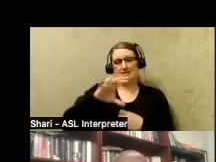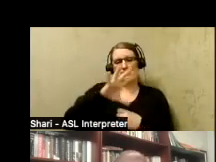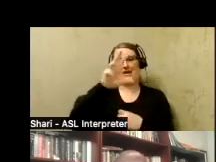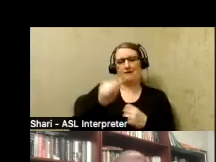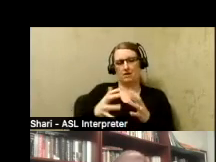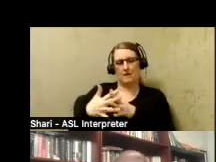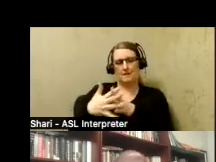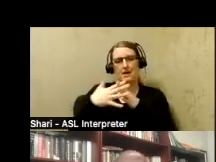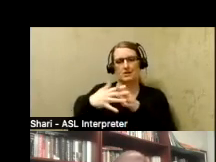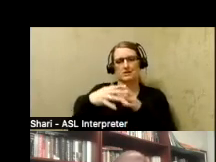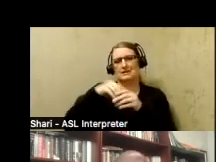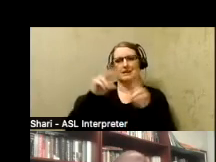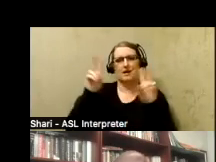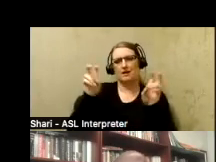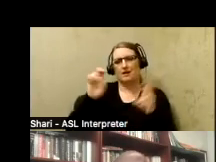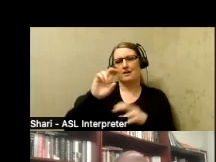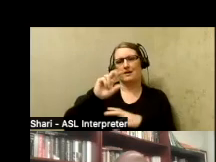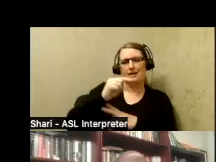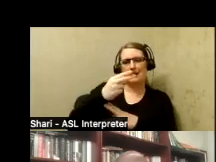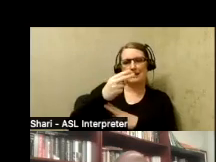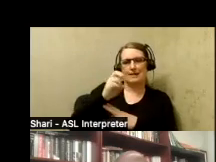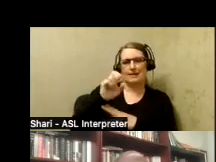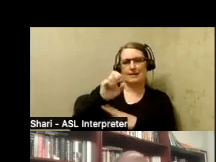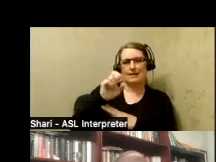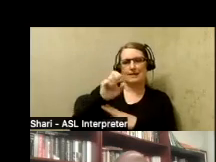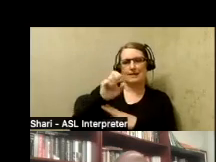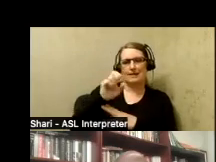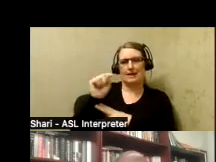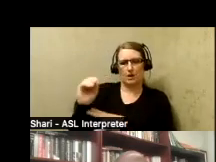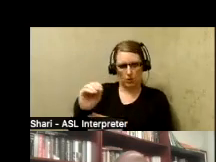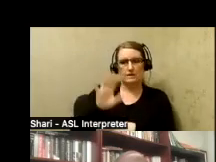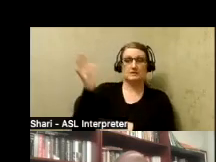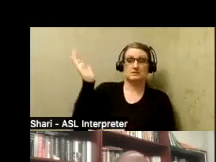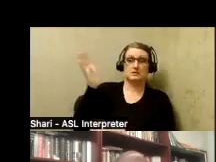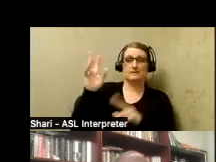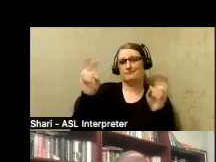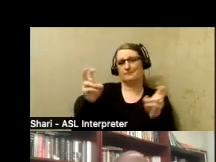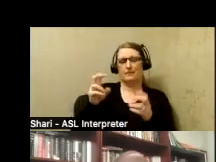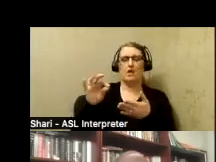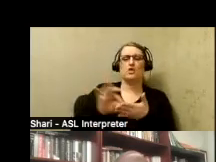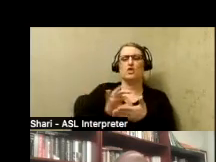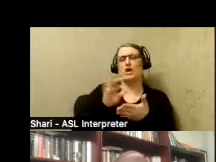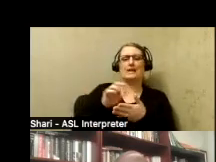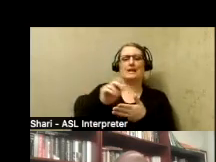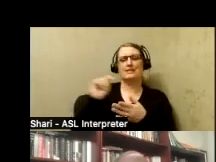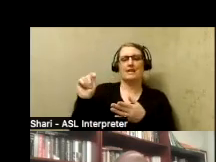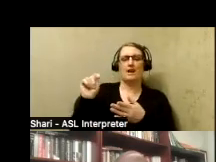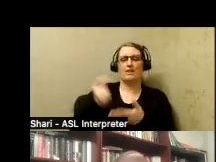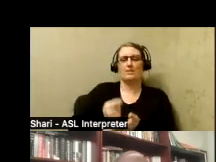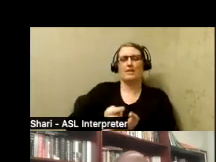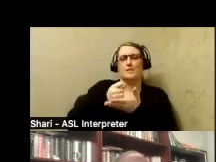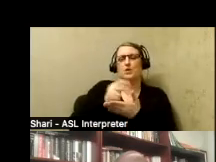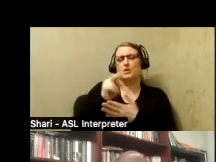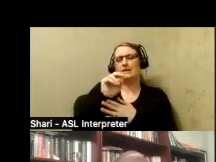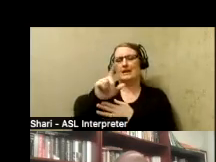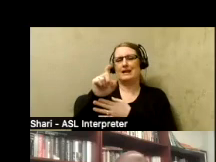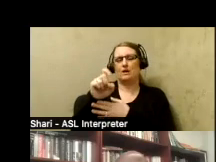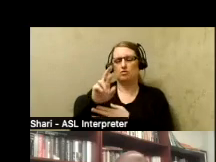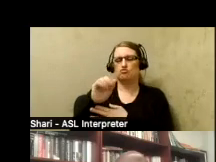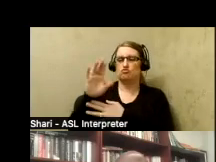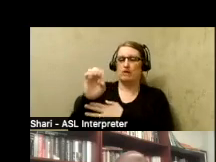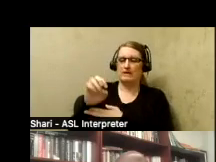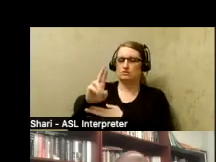so-called ghettos. His talk today is going to be entitled Threading the Therapeutic Needle, Race, Racism,